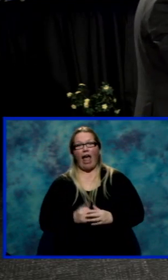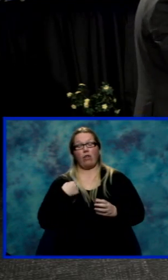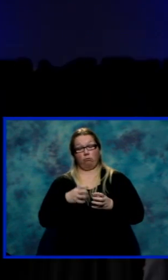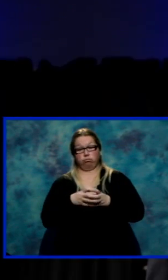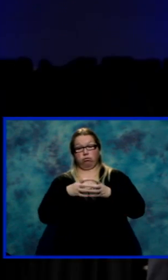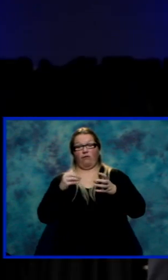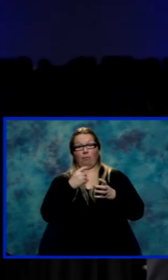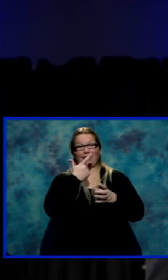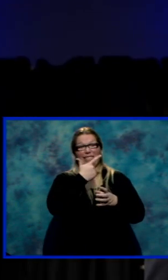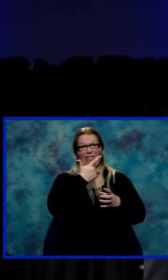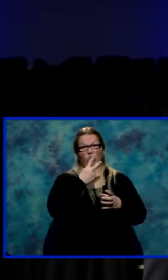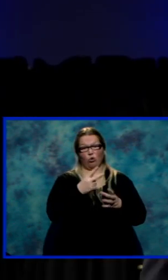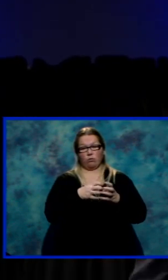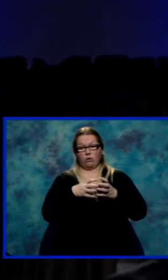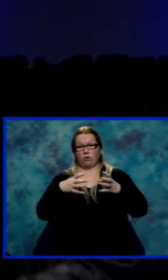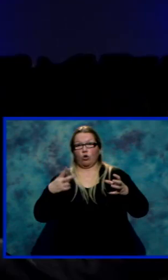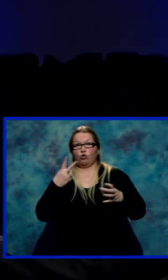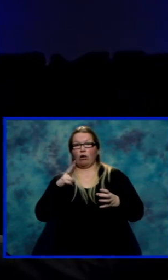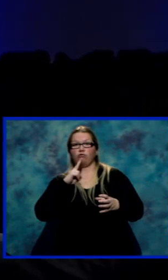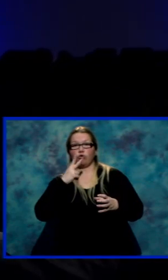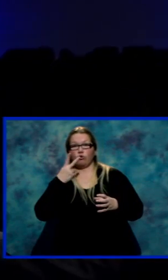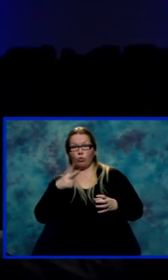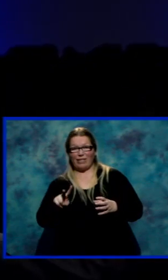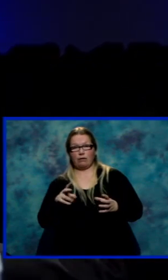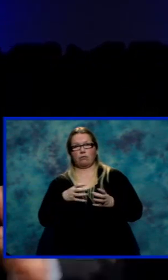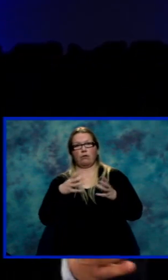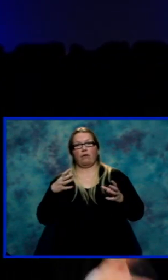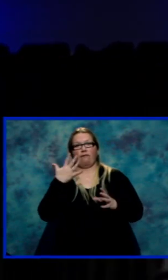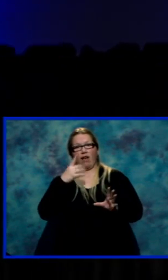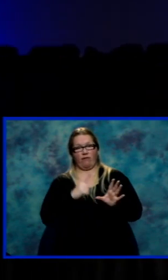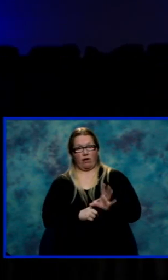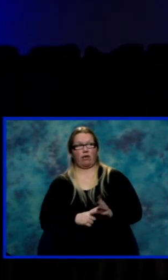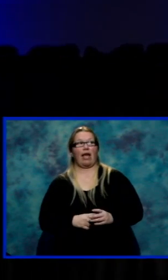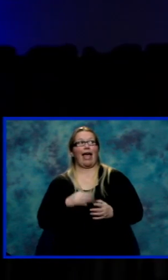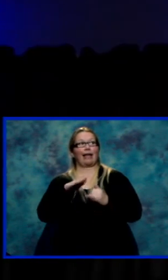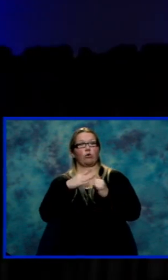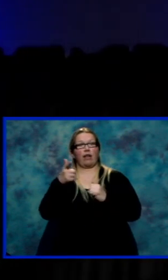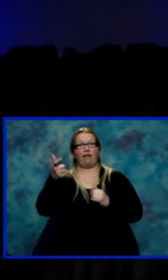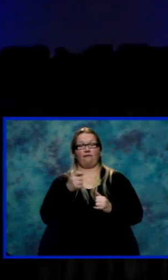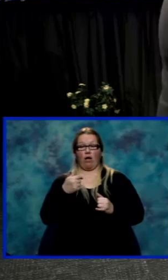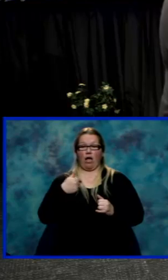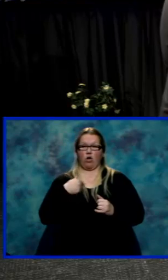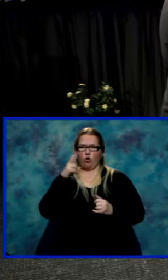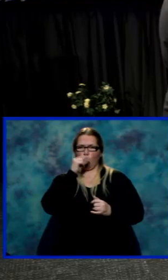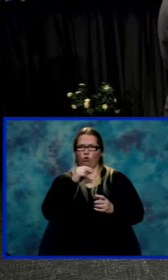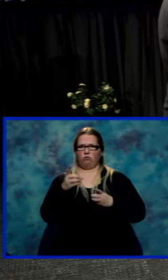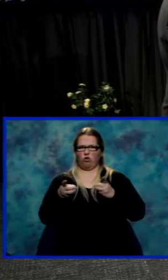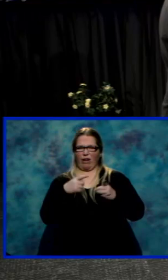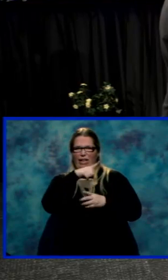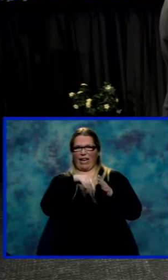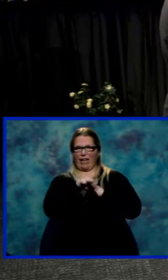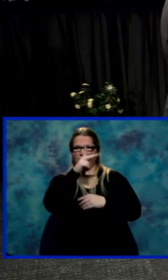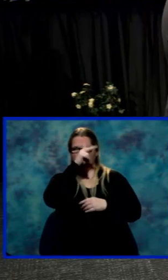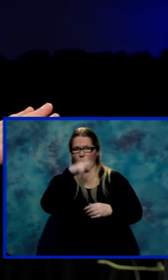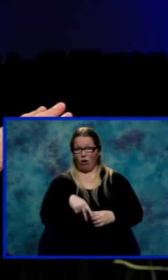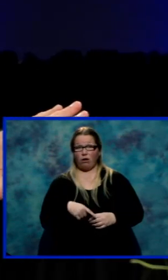to 220 in the 4 years there before they invited us to come and be youth directors in Perth. Where so when you went to youth in Perth, that was your first